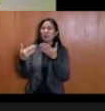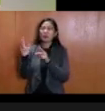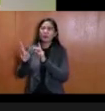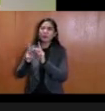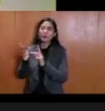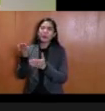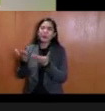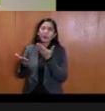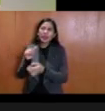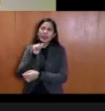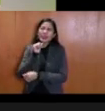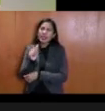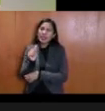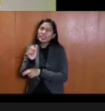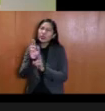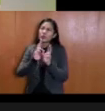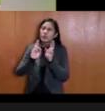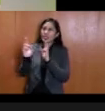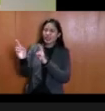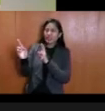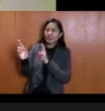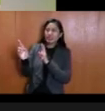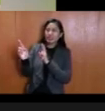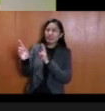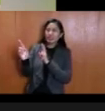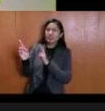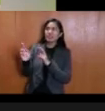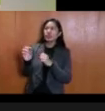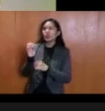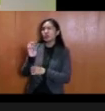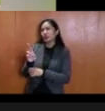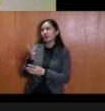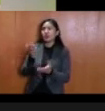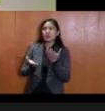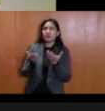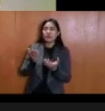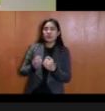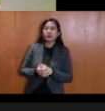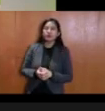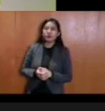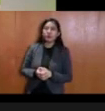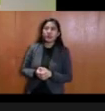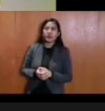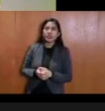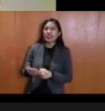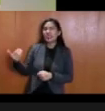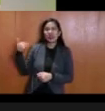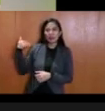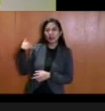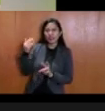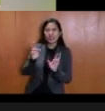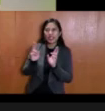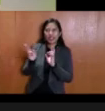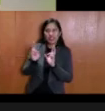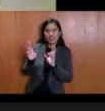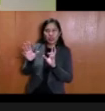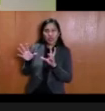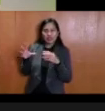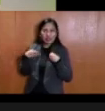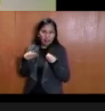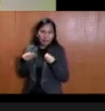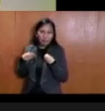be readily or that may not have very high level of readiness yet for, let's say,